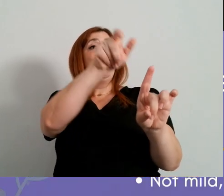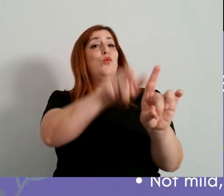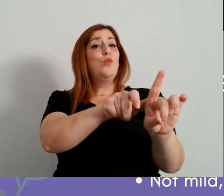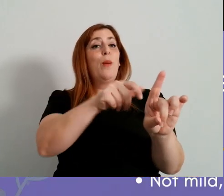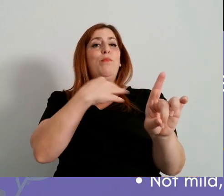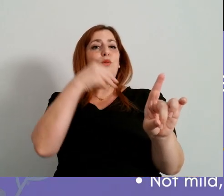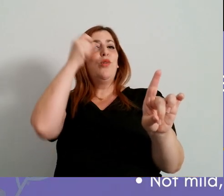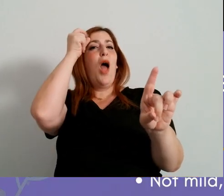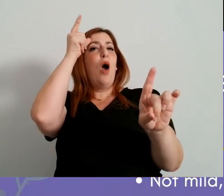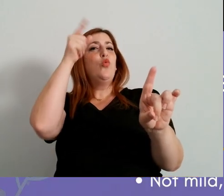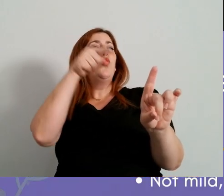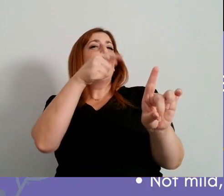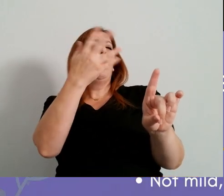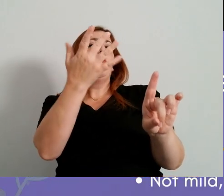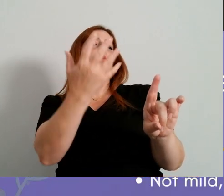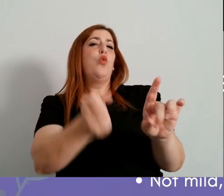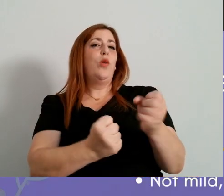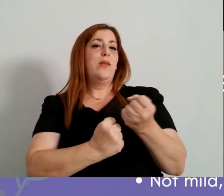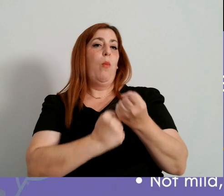the support needs that they have.